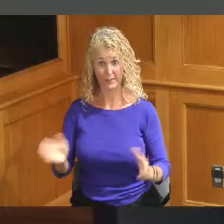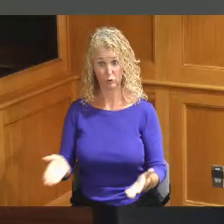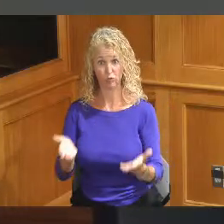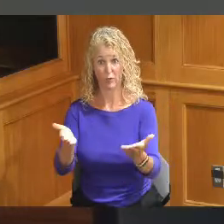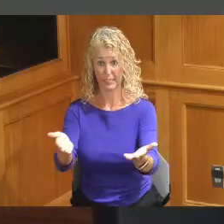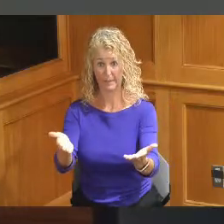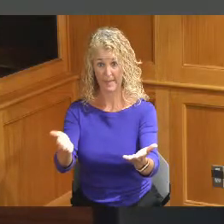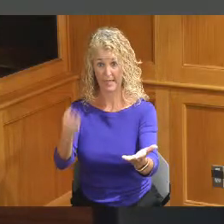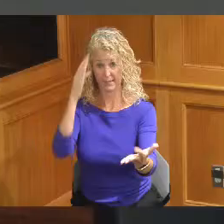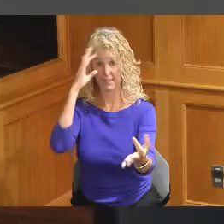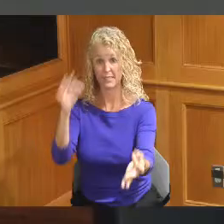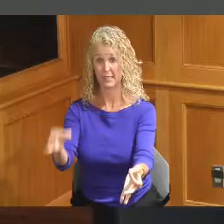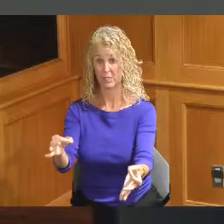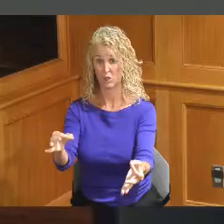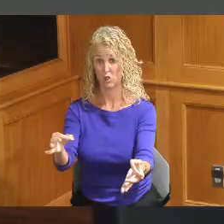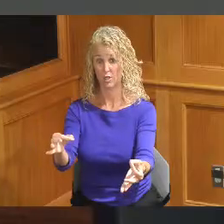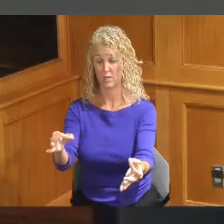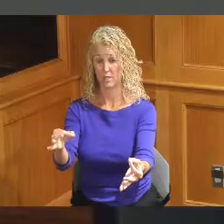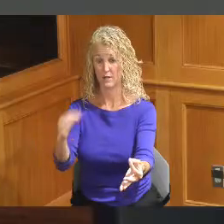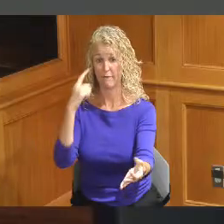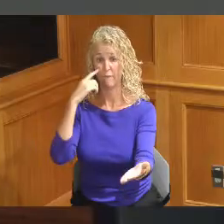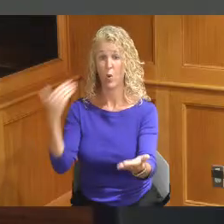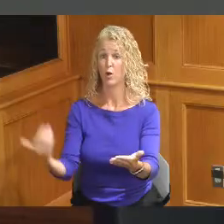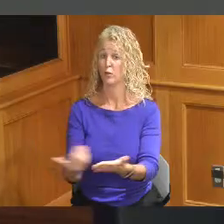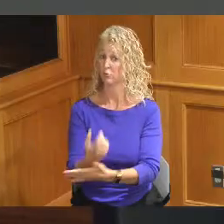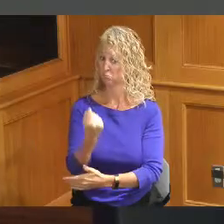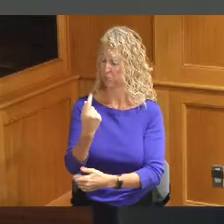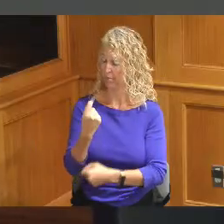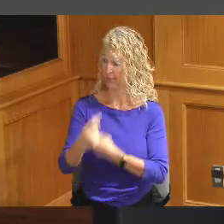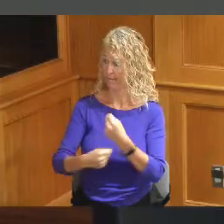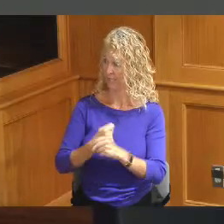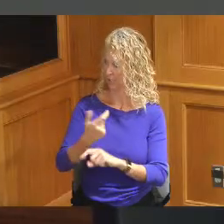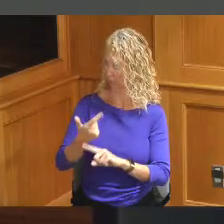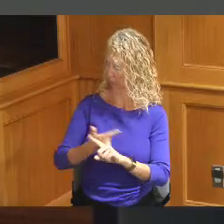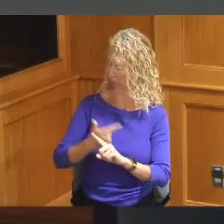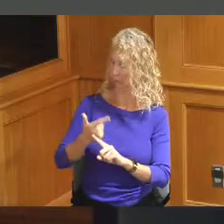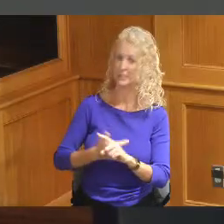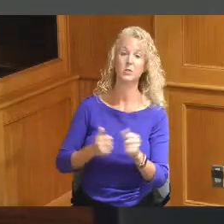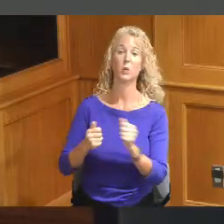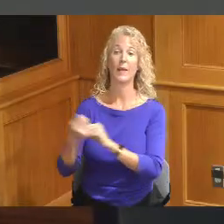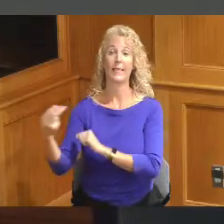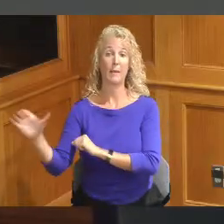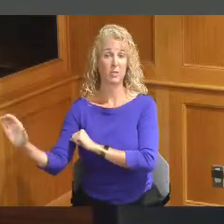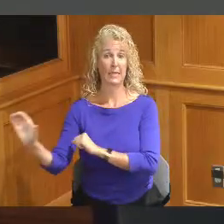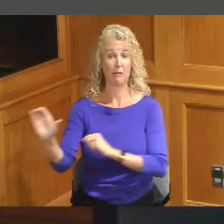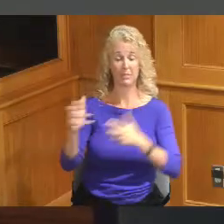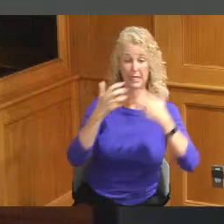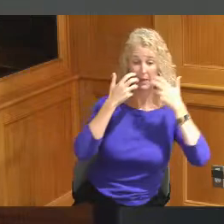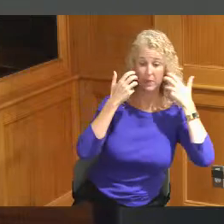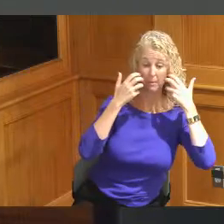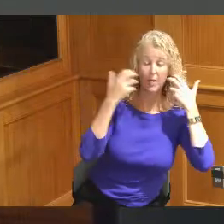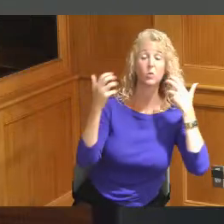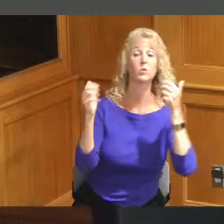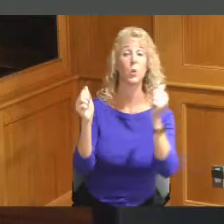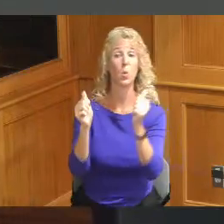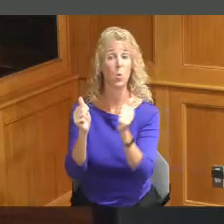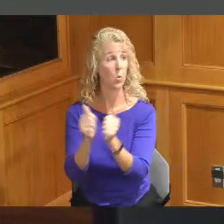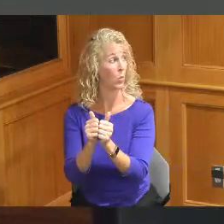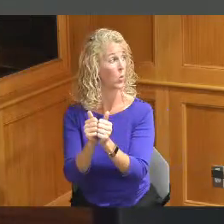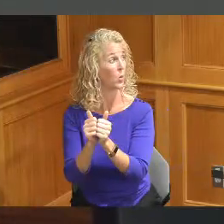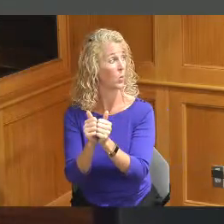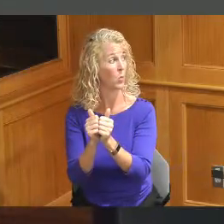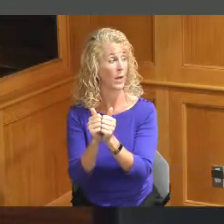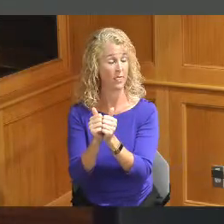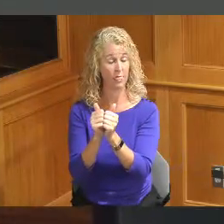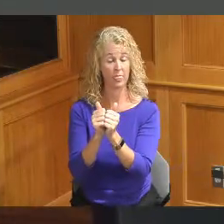a resolution, a new 11-year lease between the county and the Cincinnati Bengals, along with